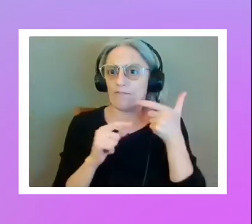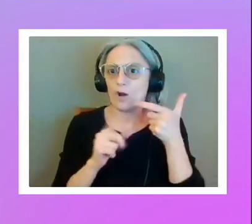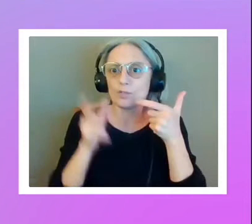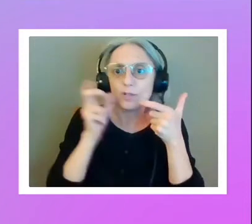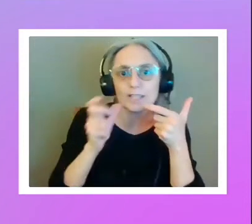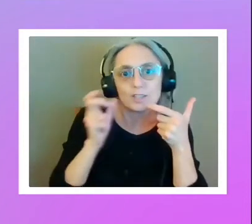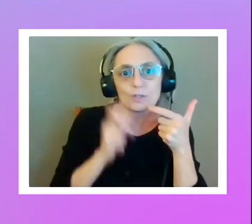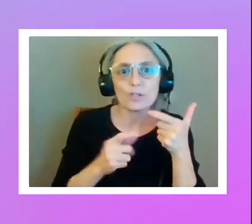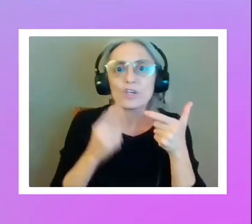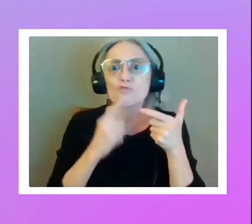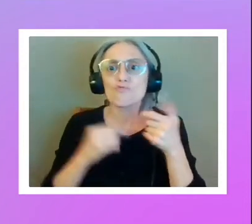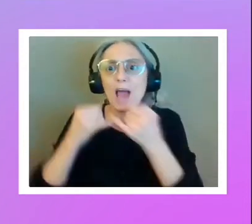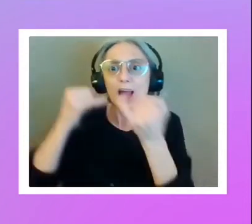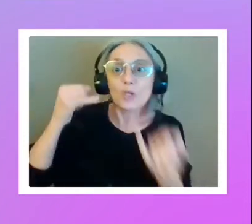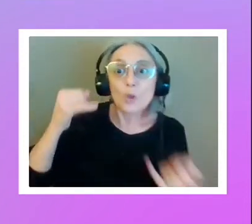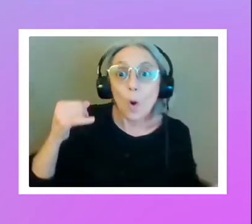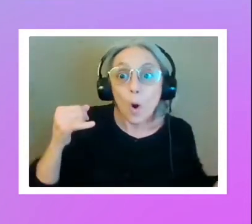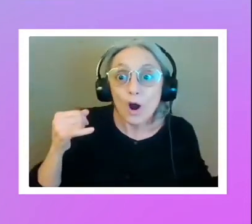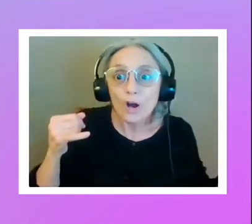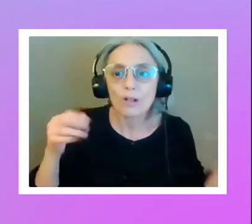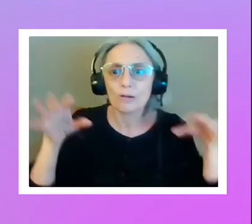with the red cord.